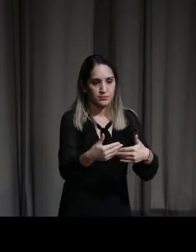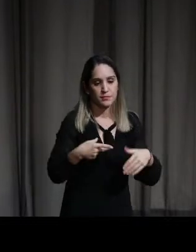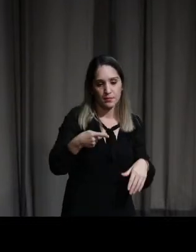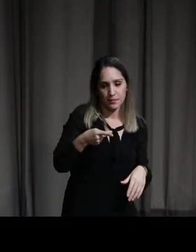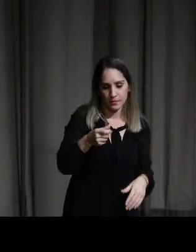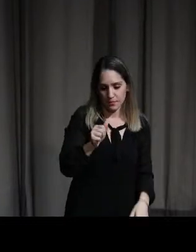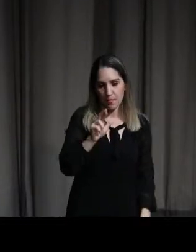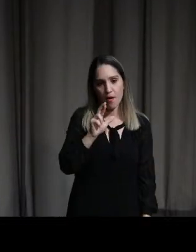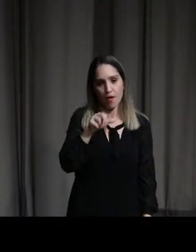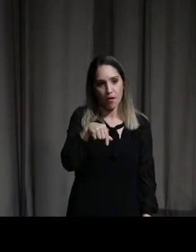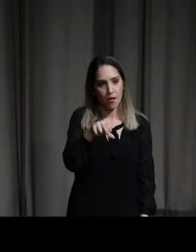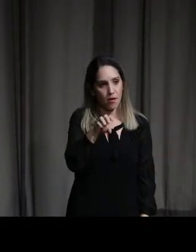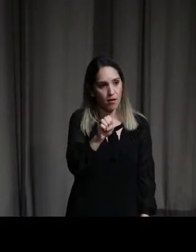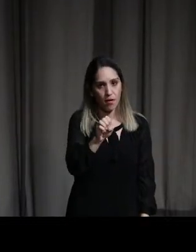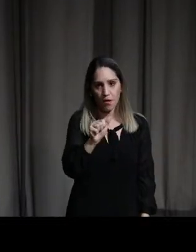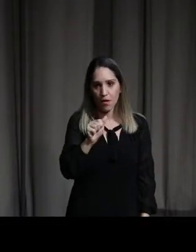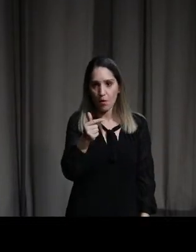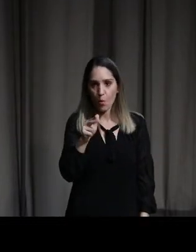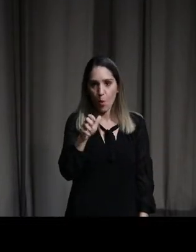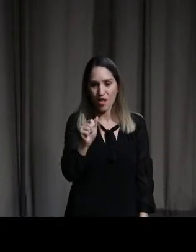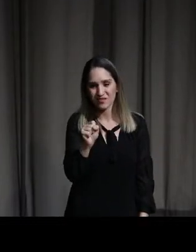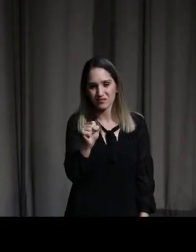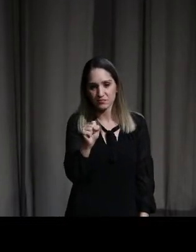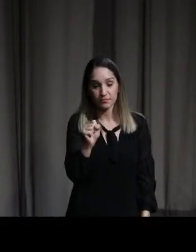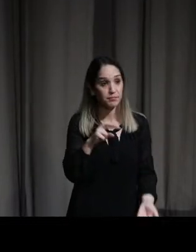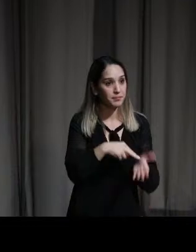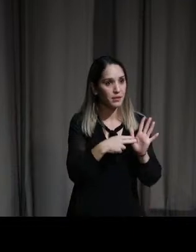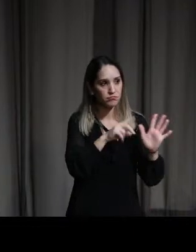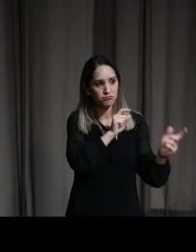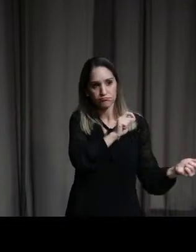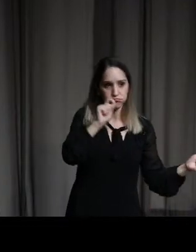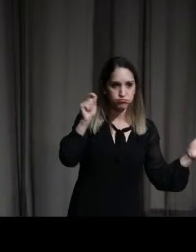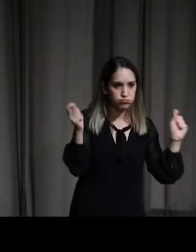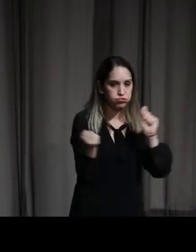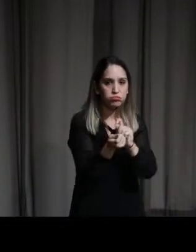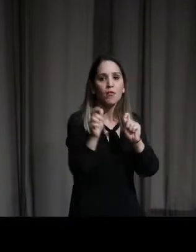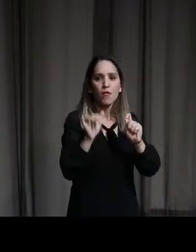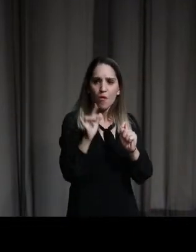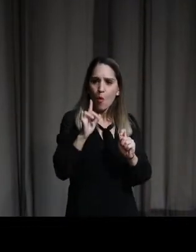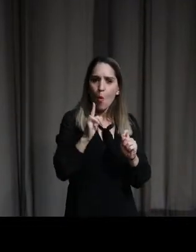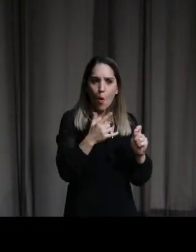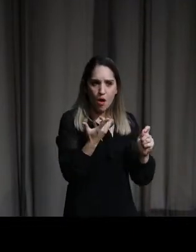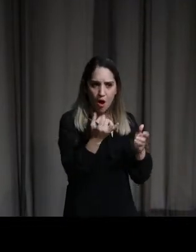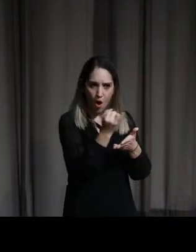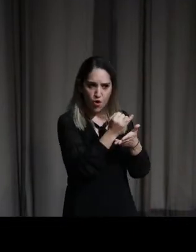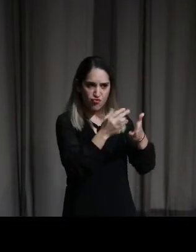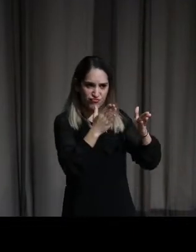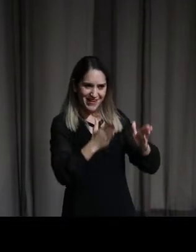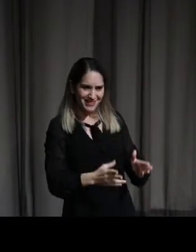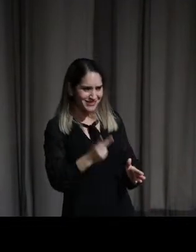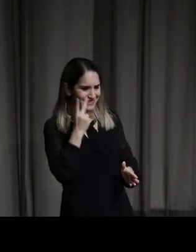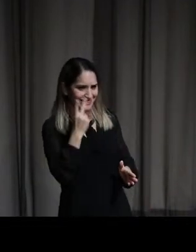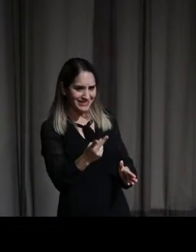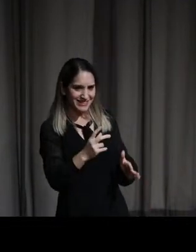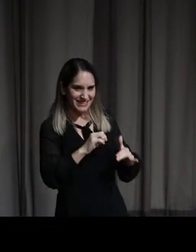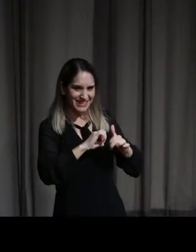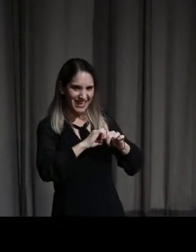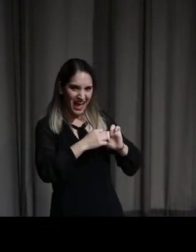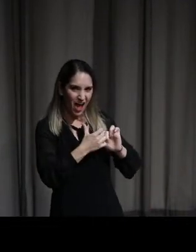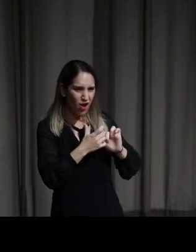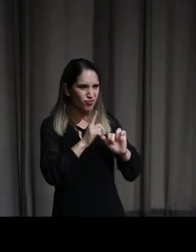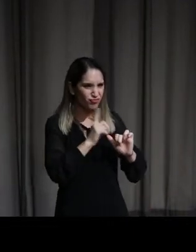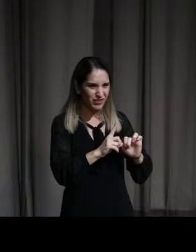parteaguas, or sort of, you know, turning point moment in the relationship between these artists and the increasingly consolidating,